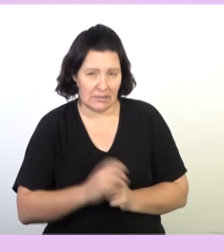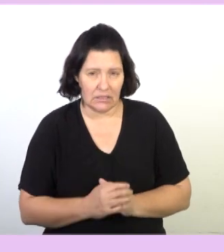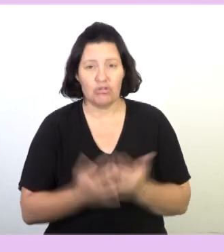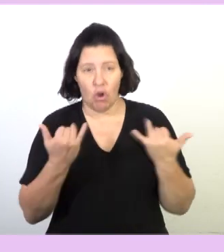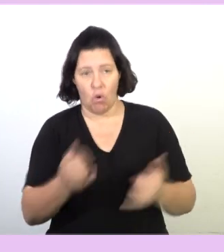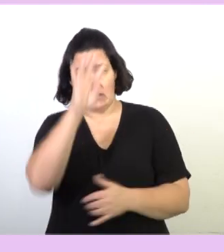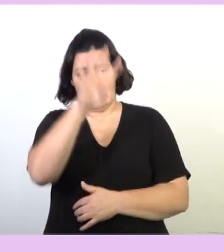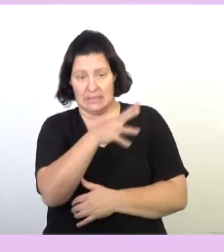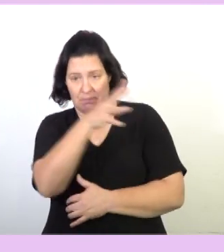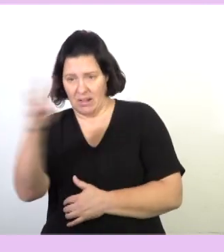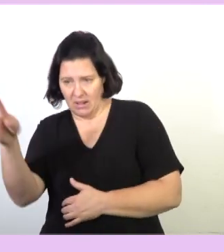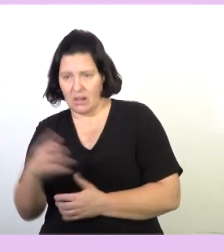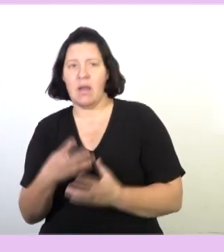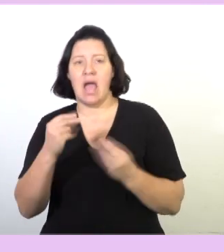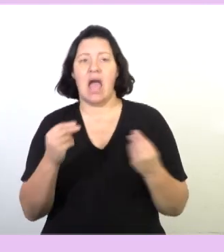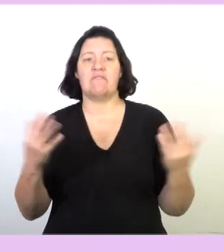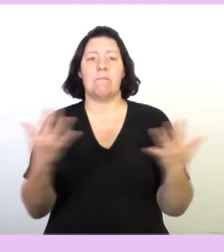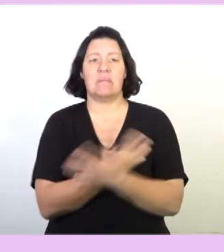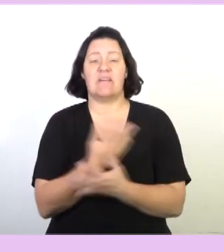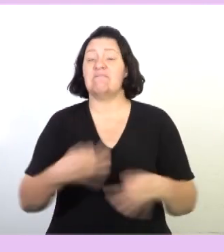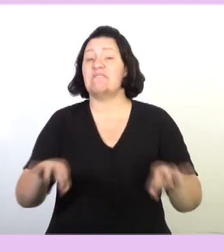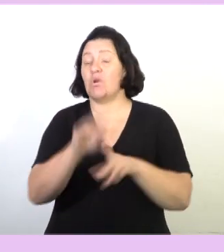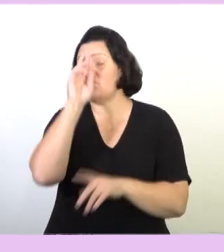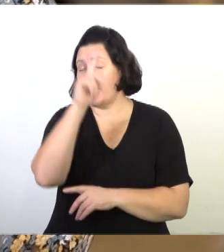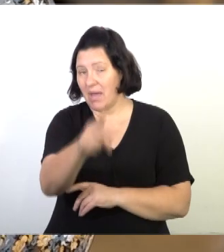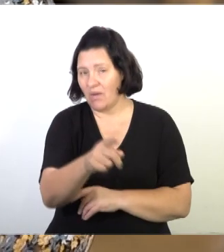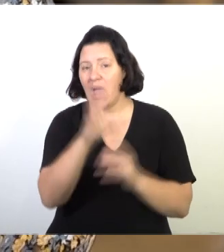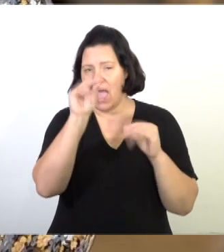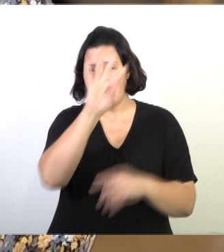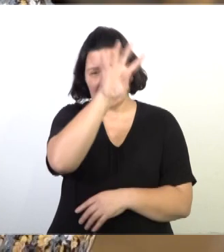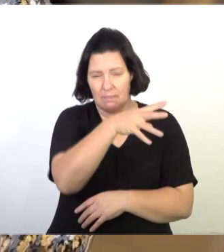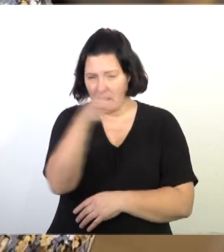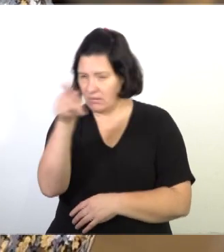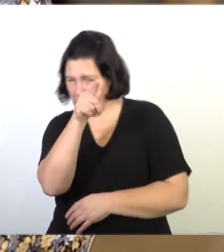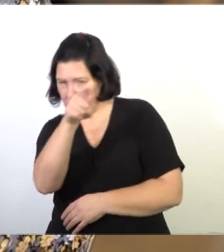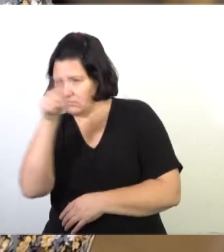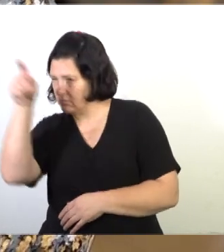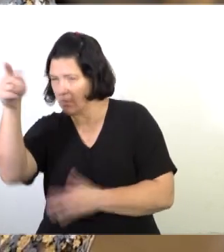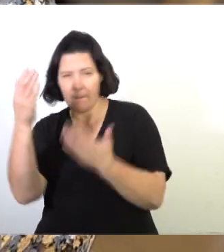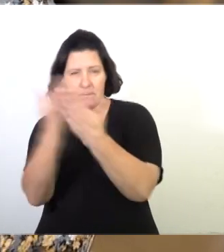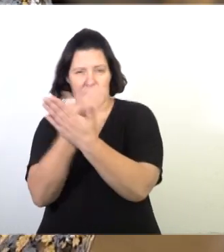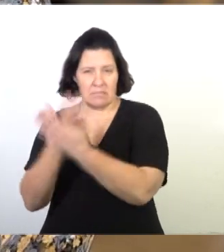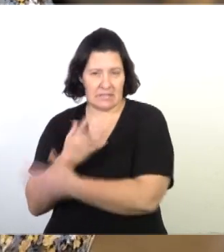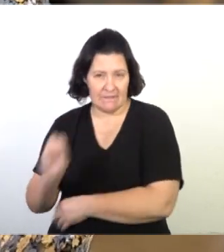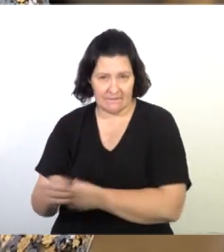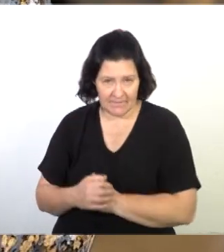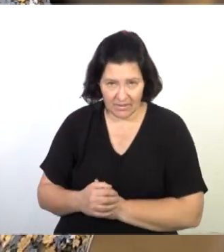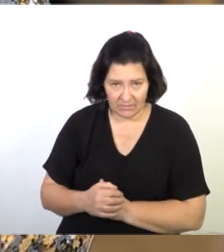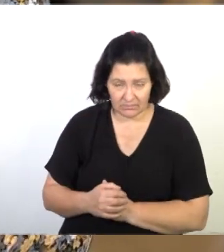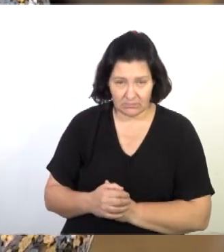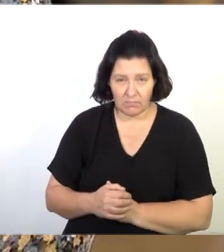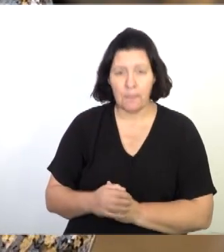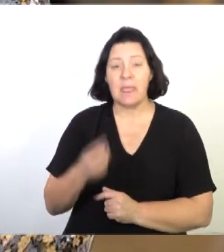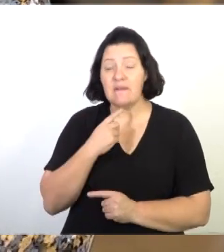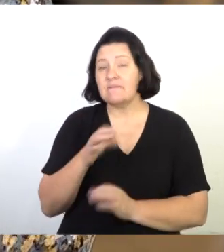So here is the table. We have 2 missing values. Again, remember, when you have tables, you always have a missing value.